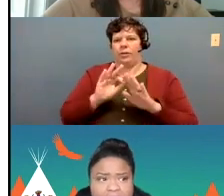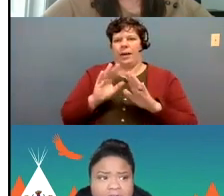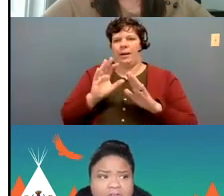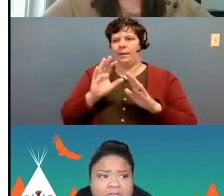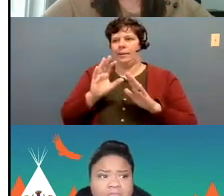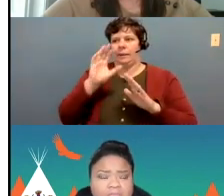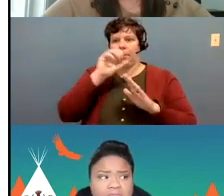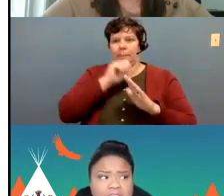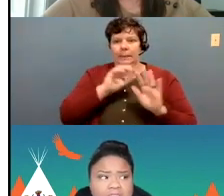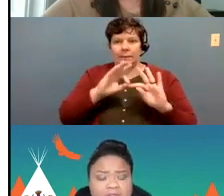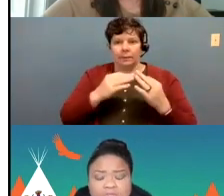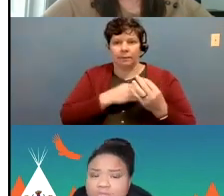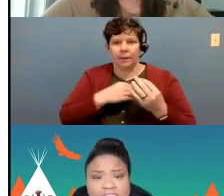nor